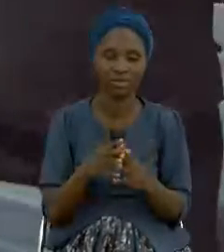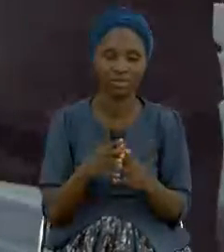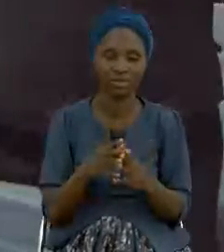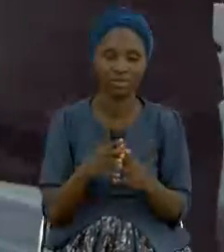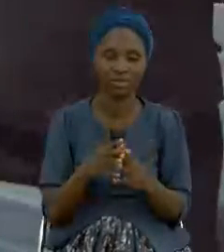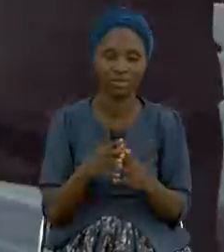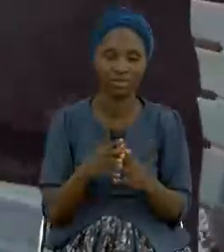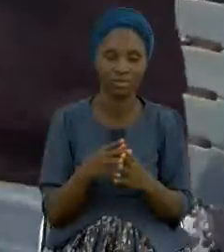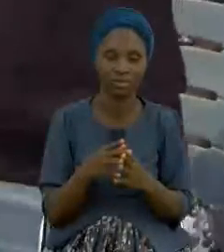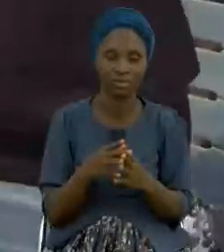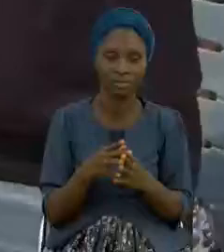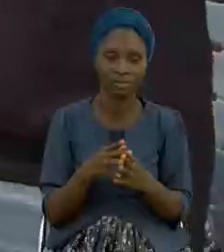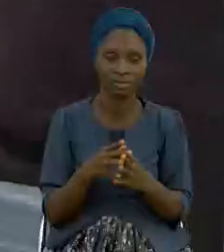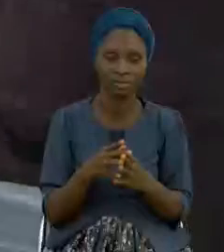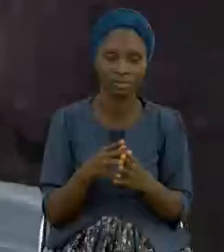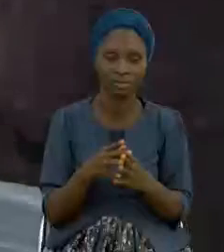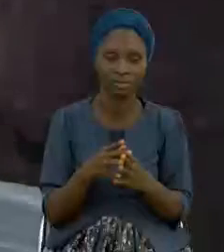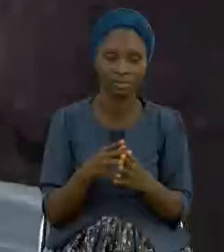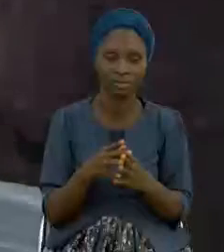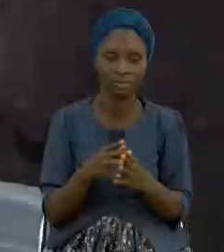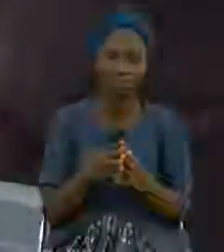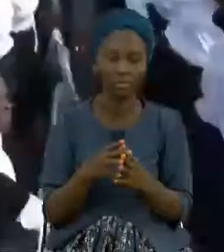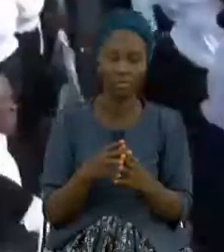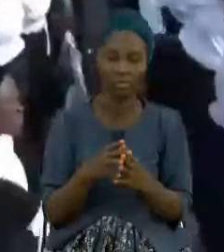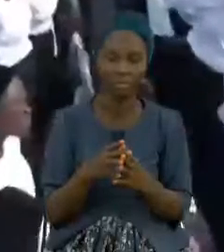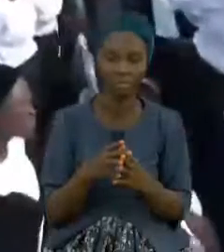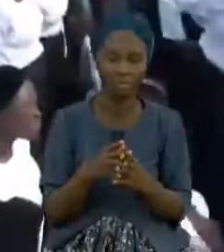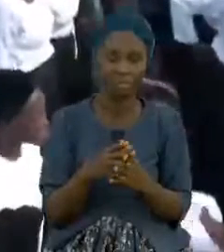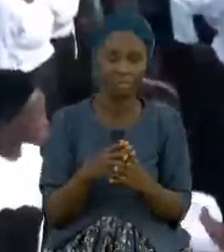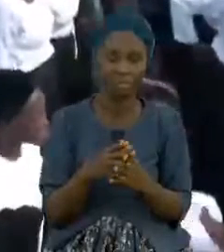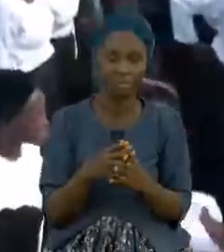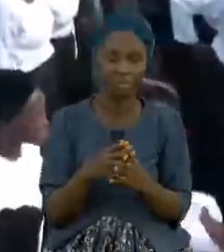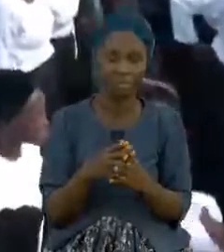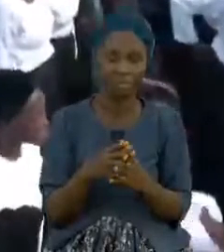against every sickness, every disease,